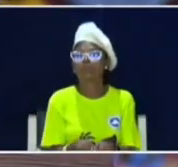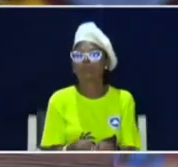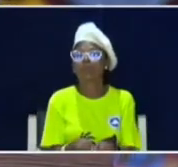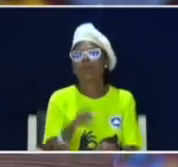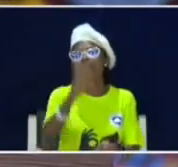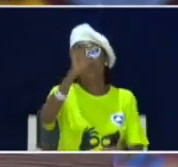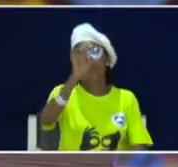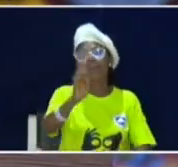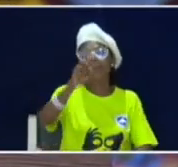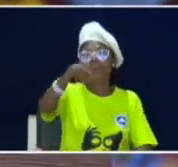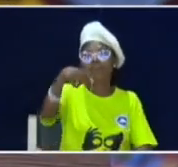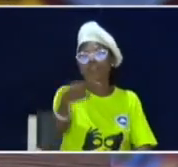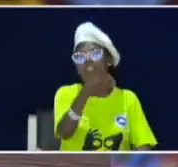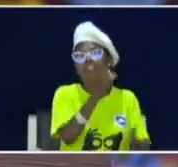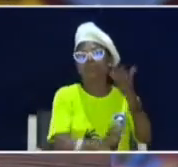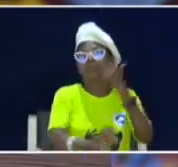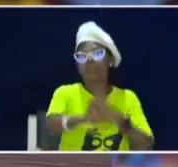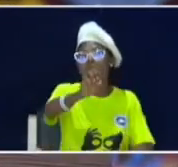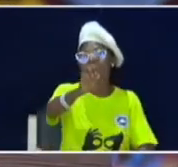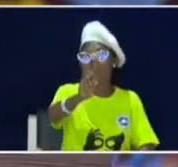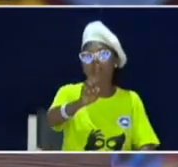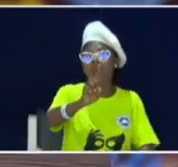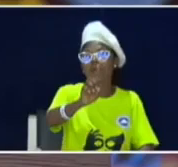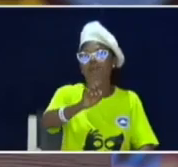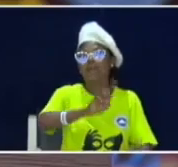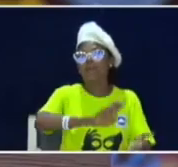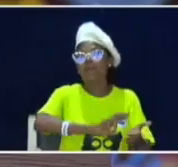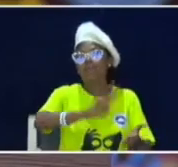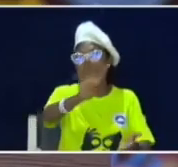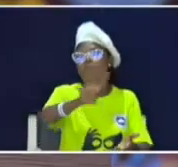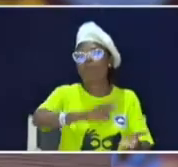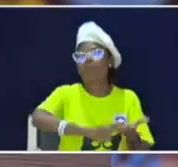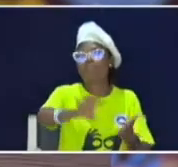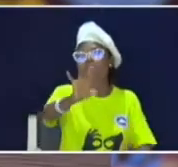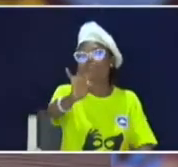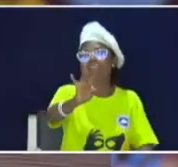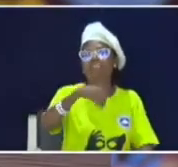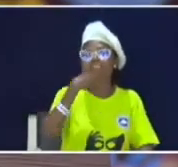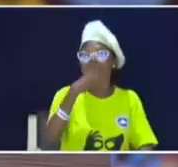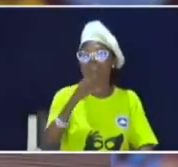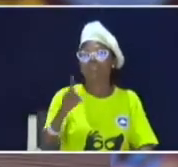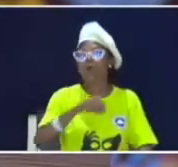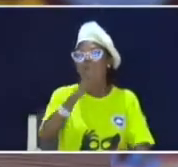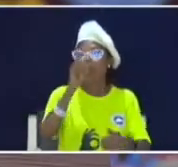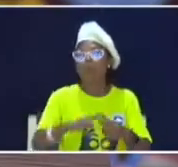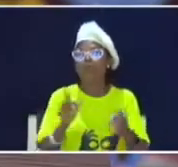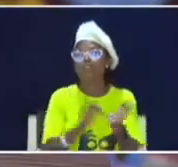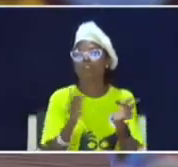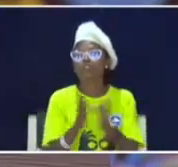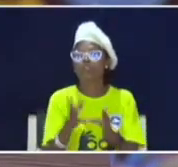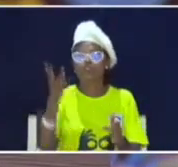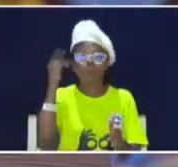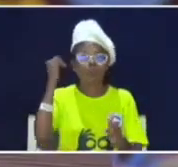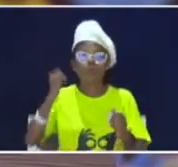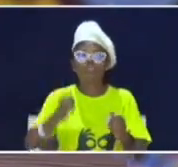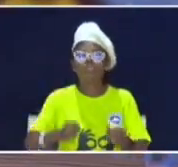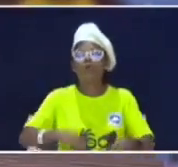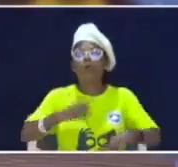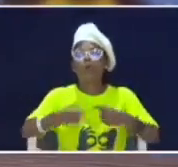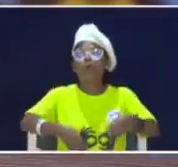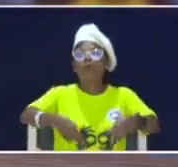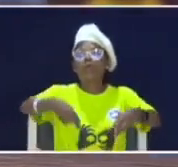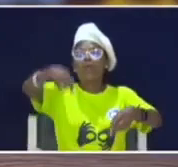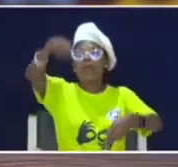Ephesians chapter 4 and verse 8. Ephesians chapter 4 and verse 8 says, when Jesus was ascending high,